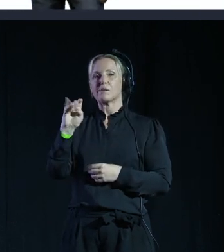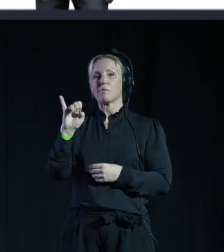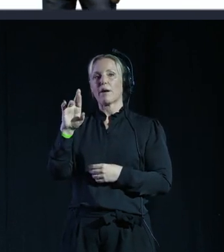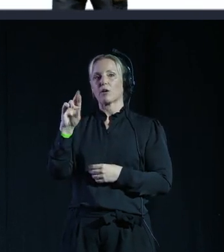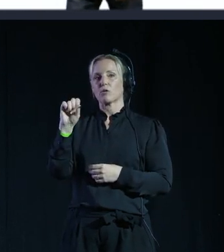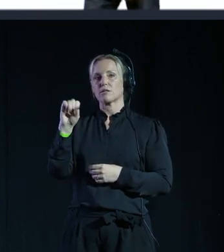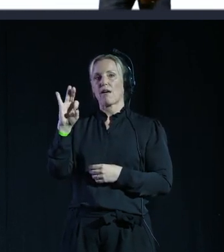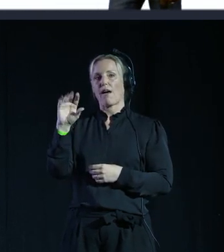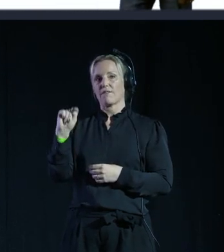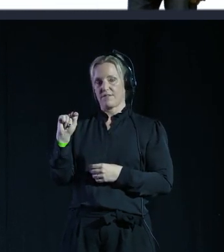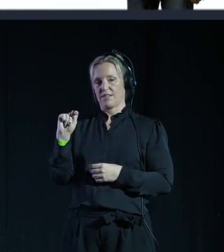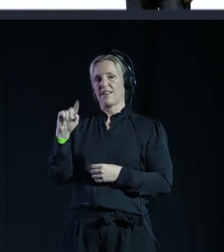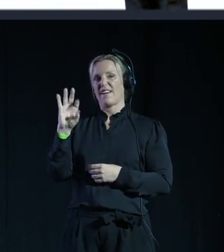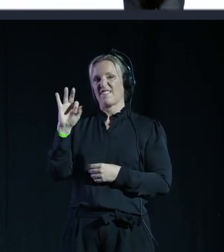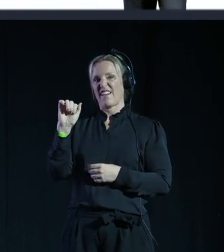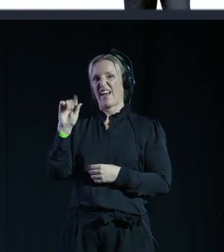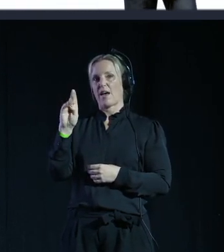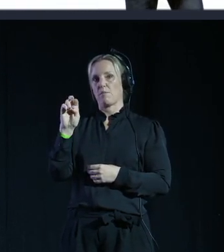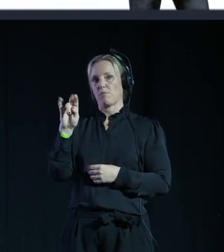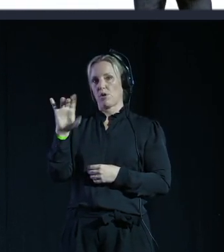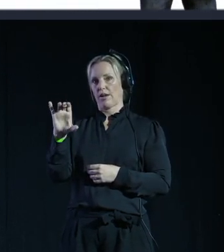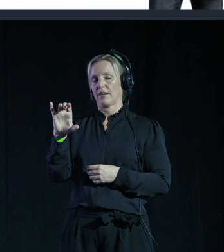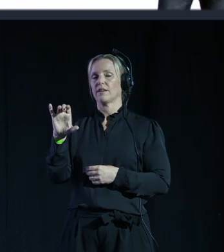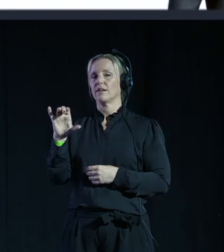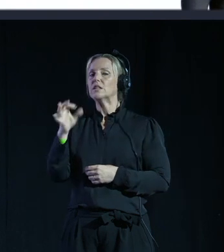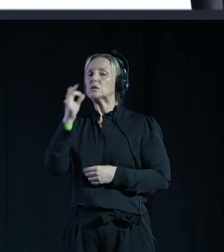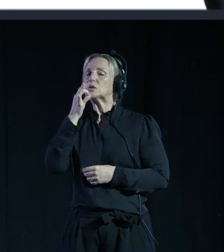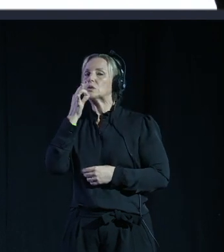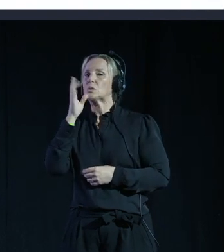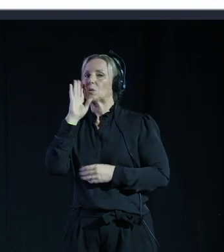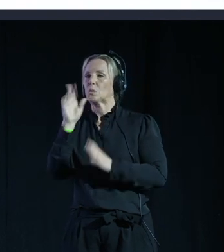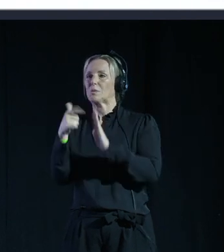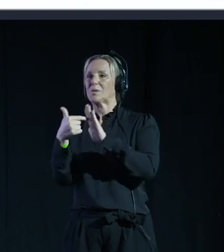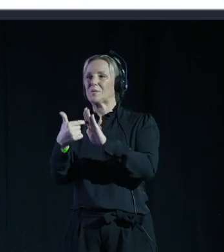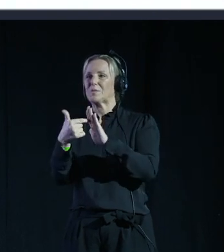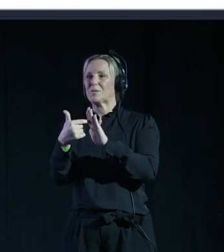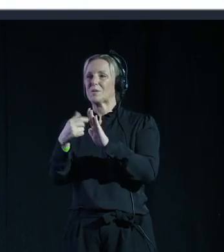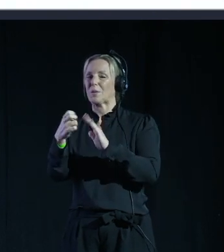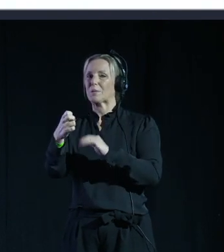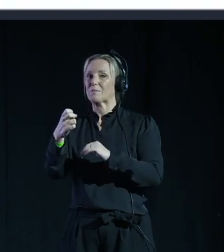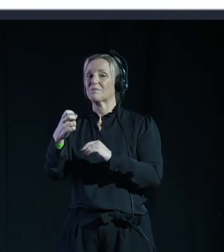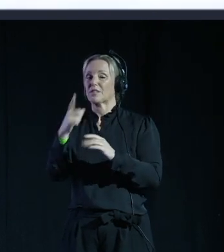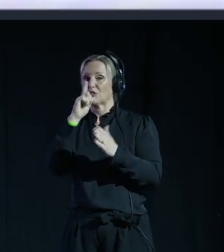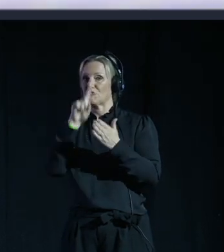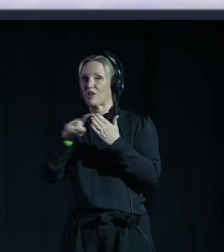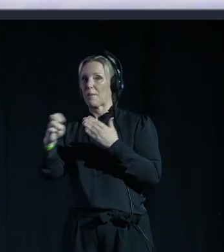They're in private preview, but they'll be available very soon, so please check back.